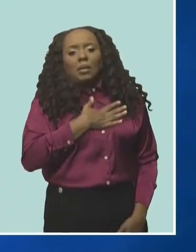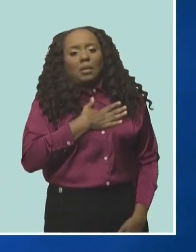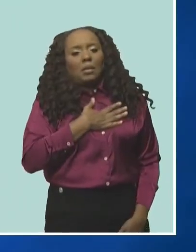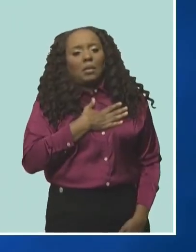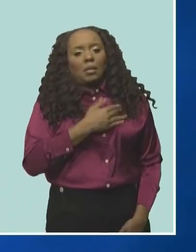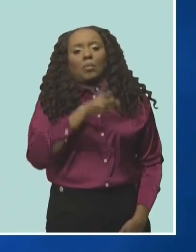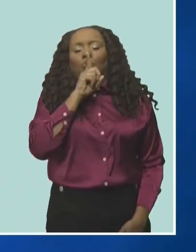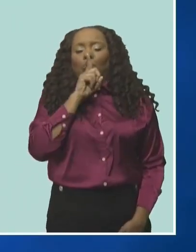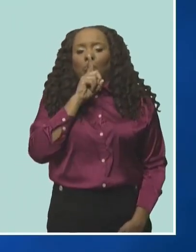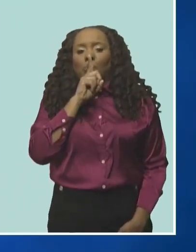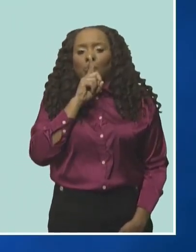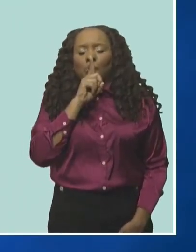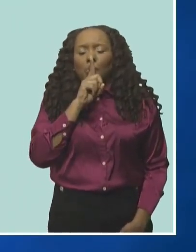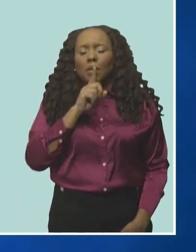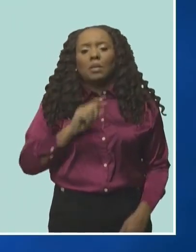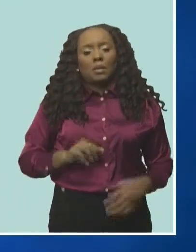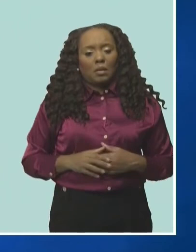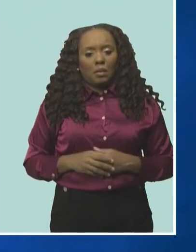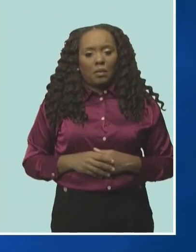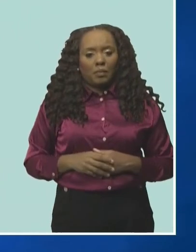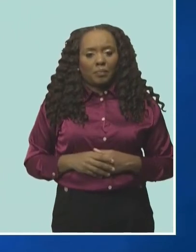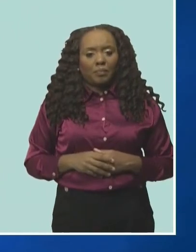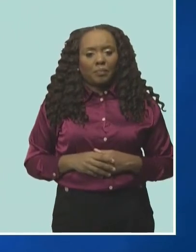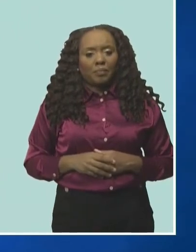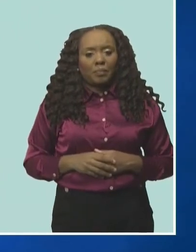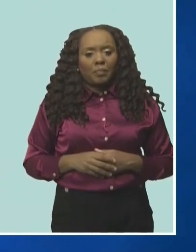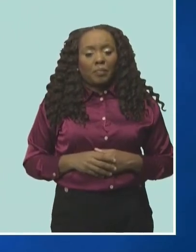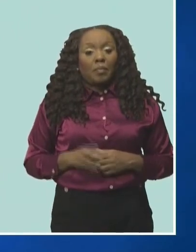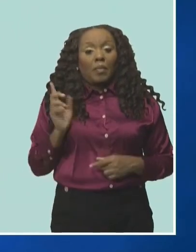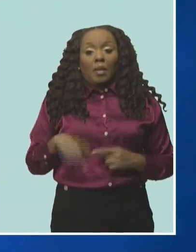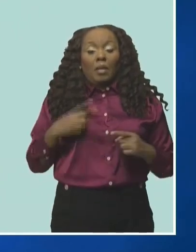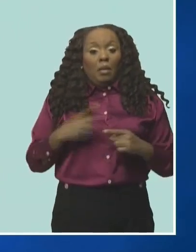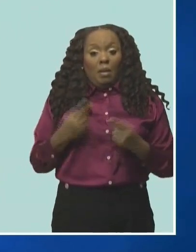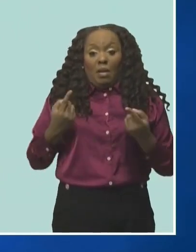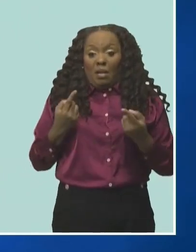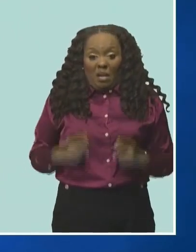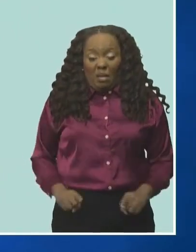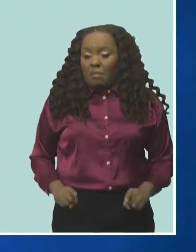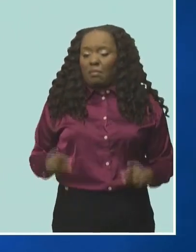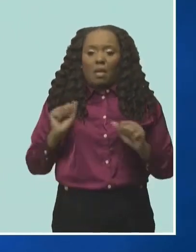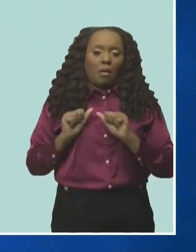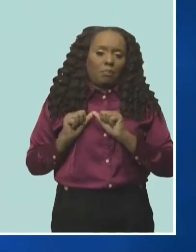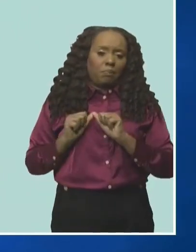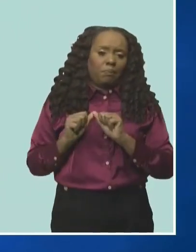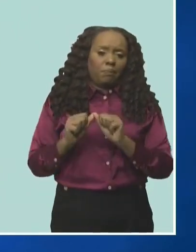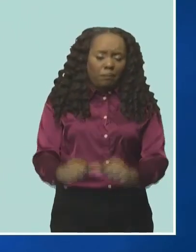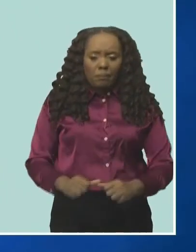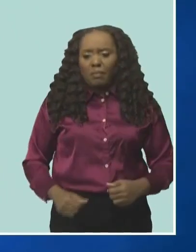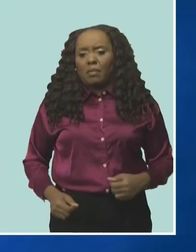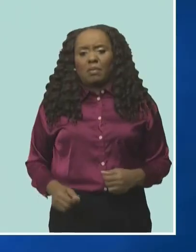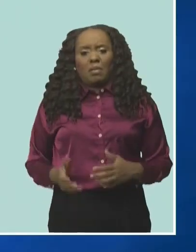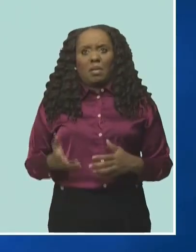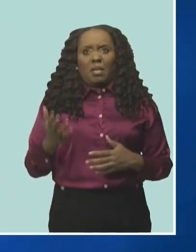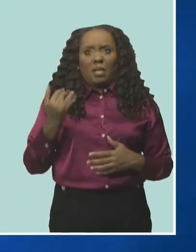that these kinds of damages can be lasting for people's ability to earn. If